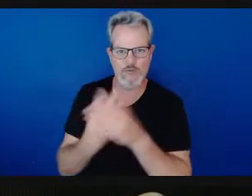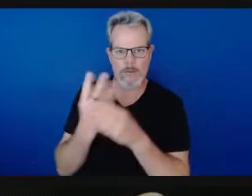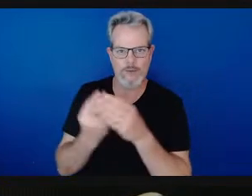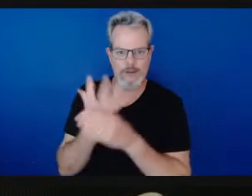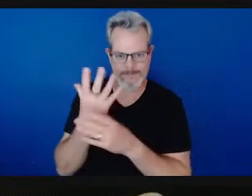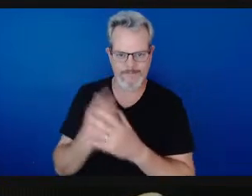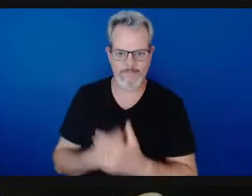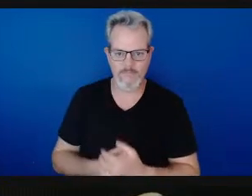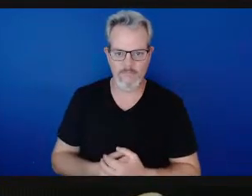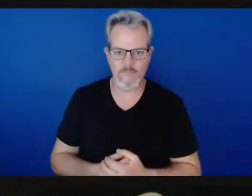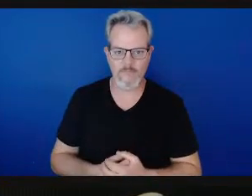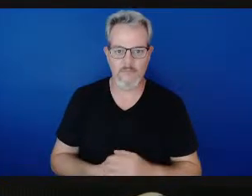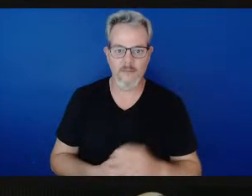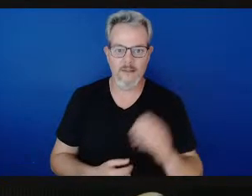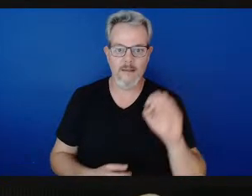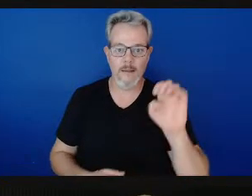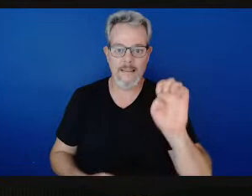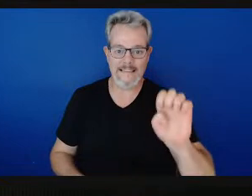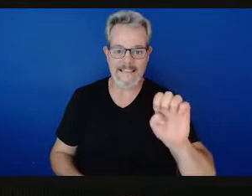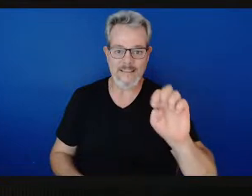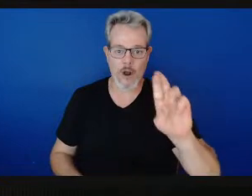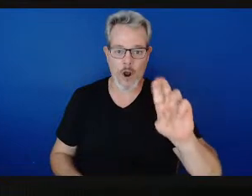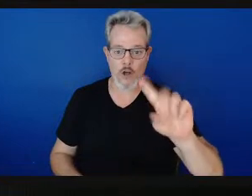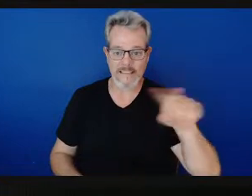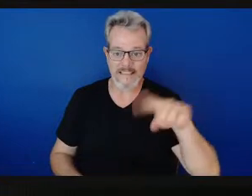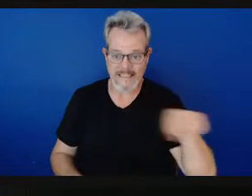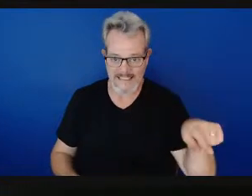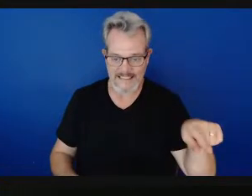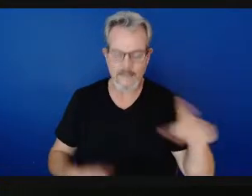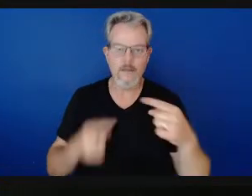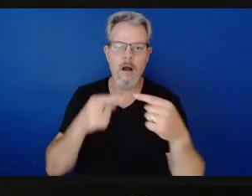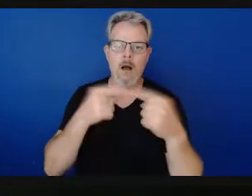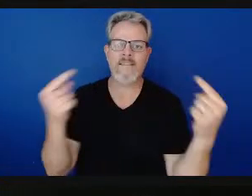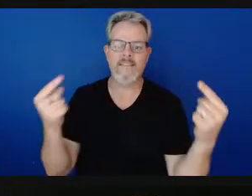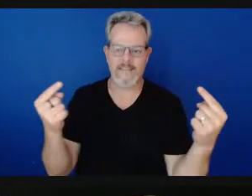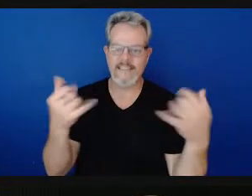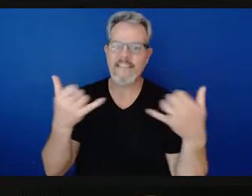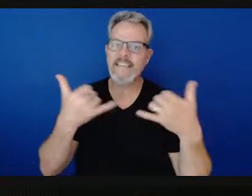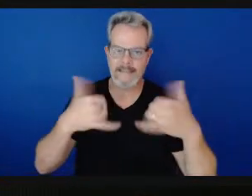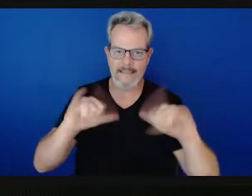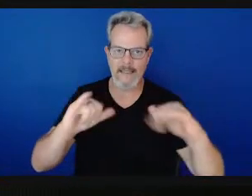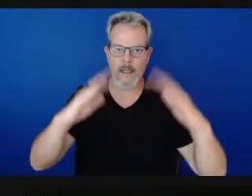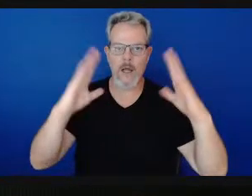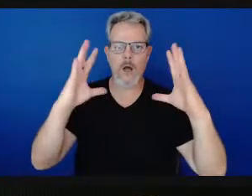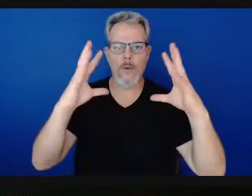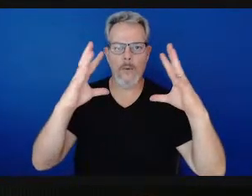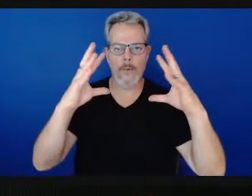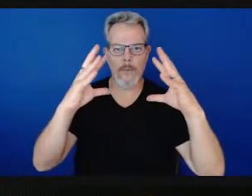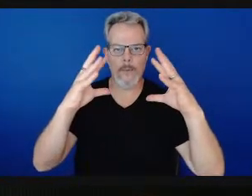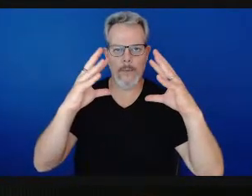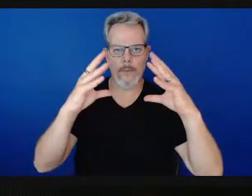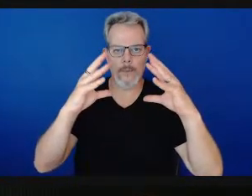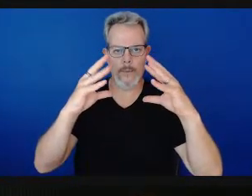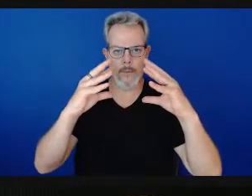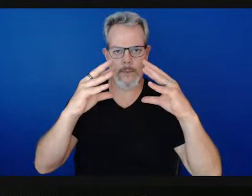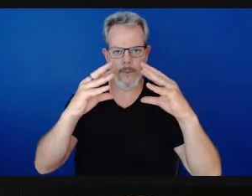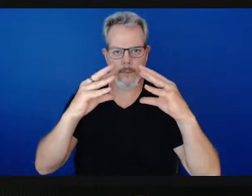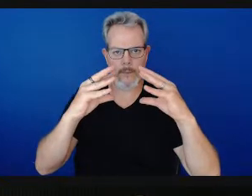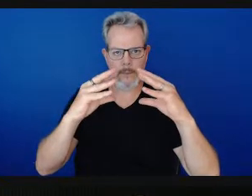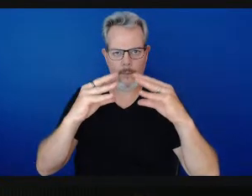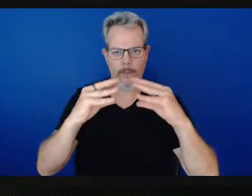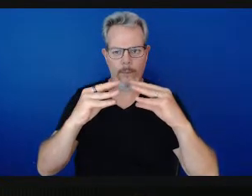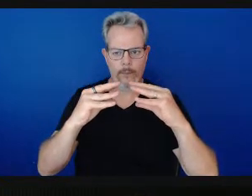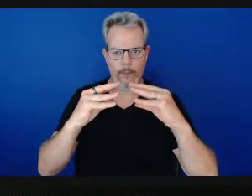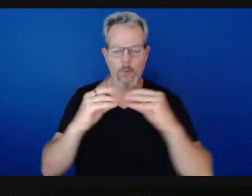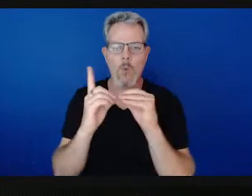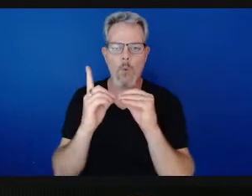At the East Rift Zone by Pu'o'o, it's the opposite pattern. It's still one of deflation, of sagging, and just one more time